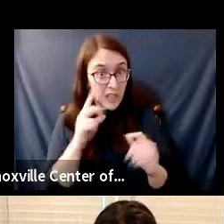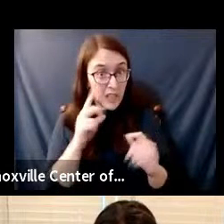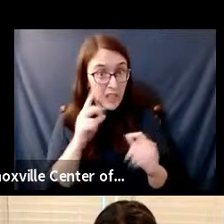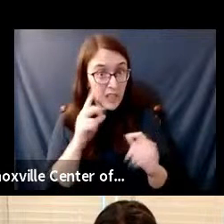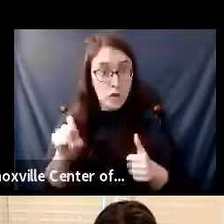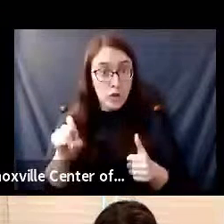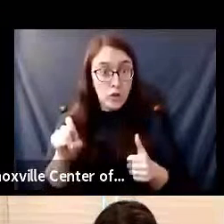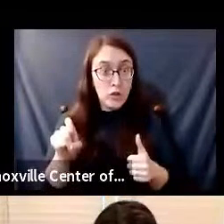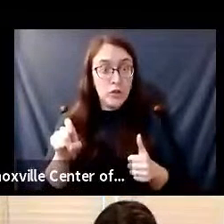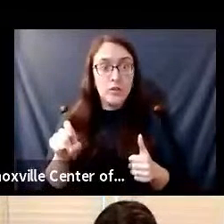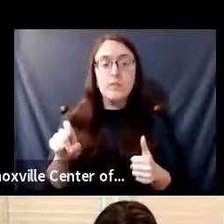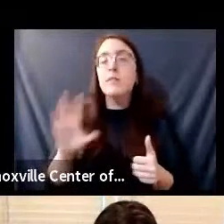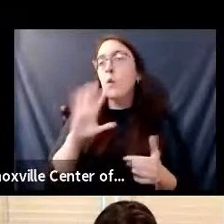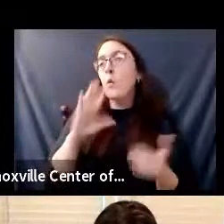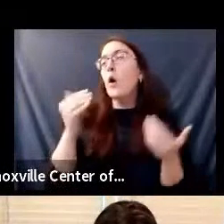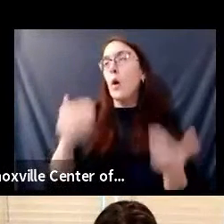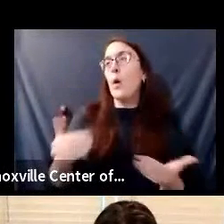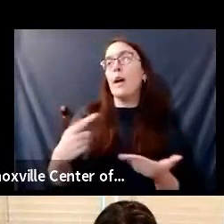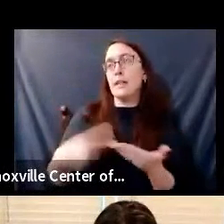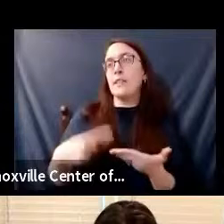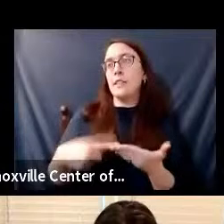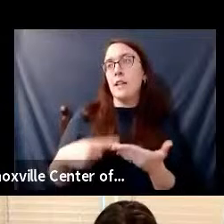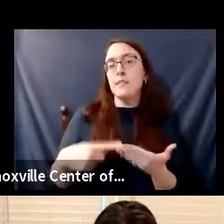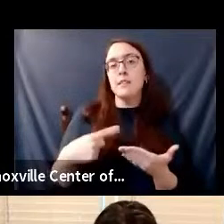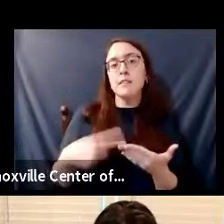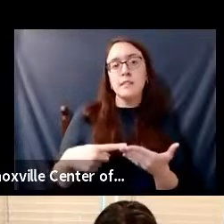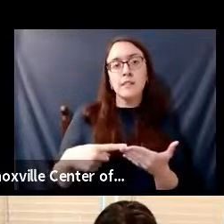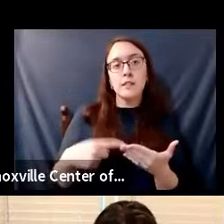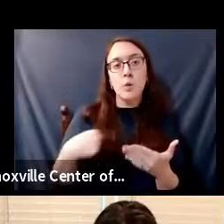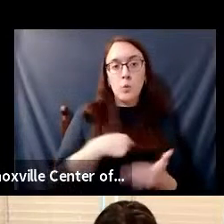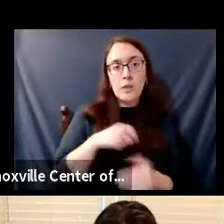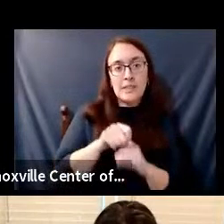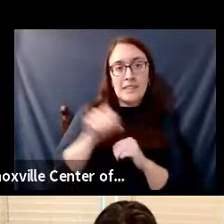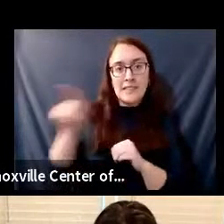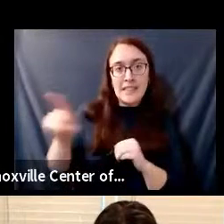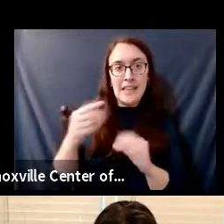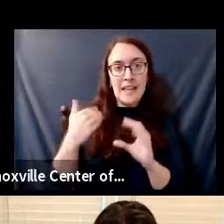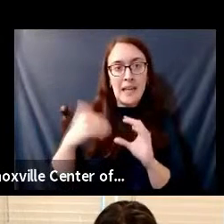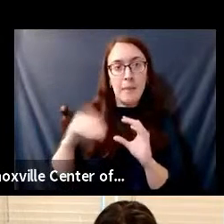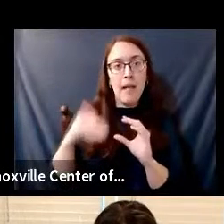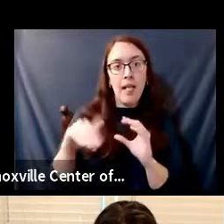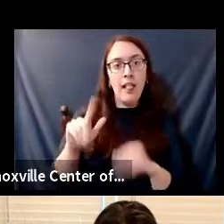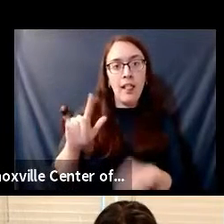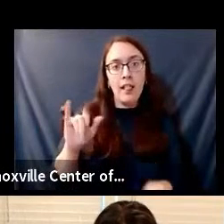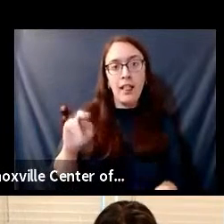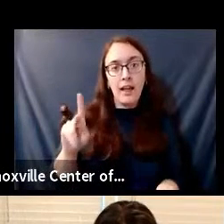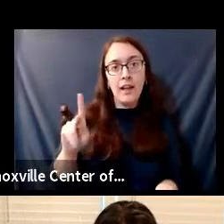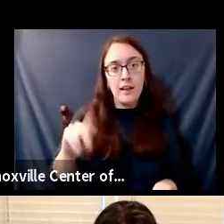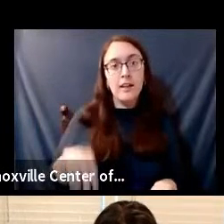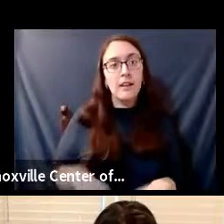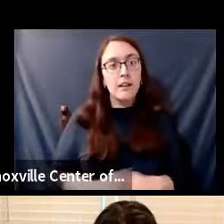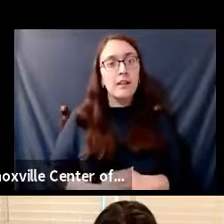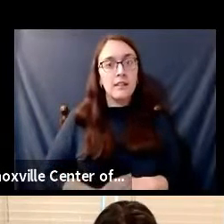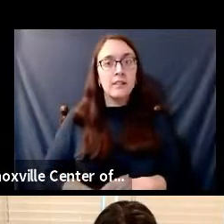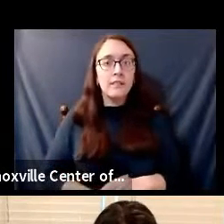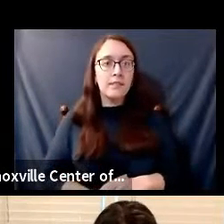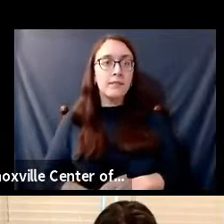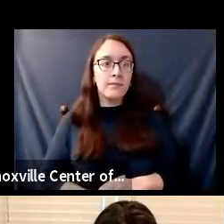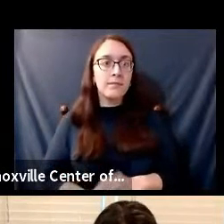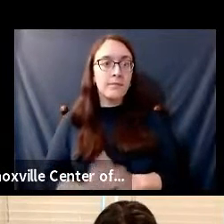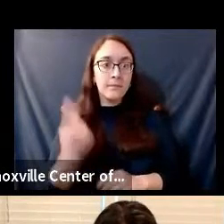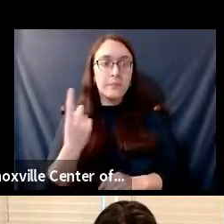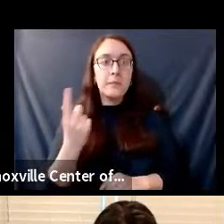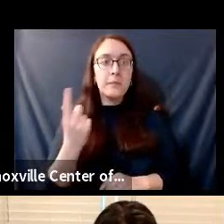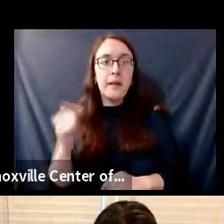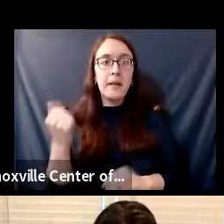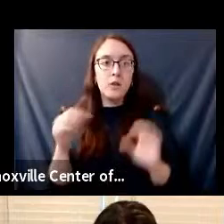one. I would go ahead and start discussing. Okay. We're sending him the link by email, so. Maybe a I'm not- minute. Somebody else is doing